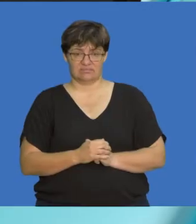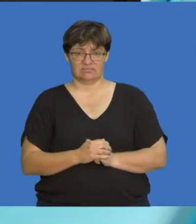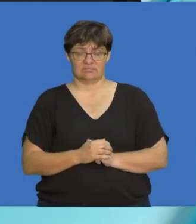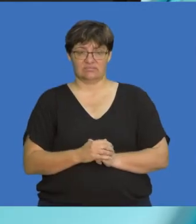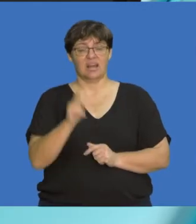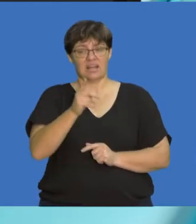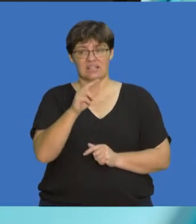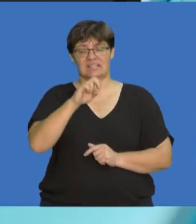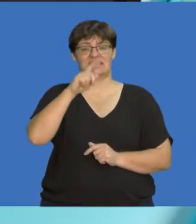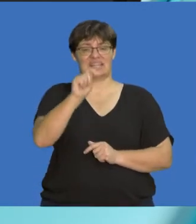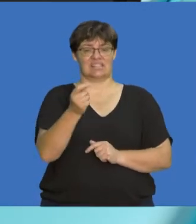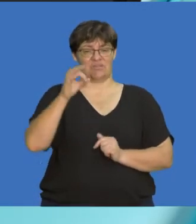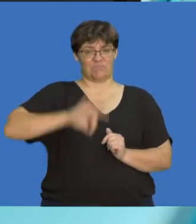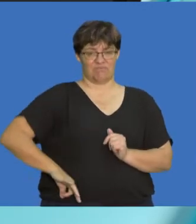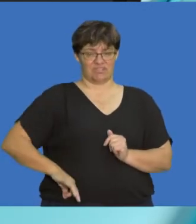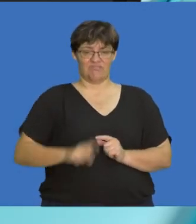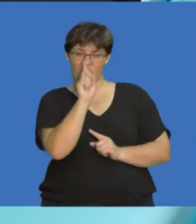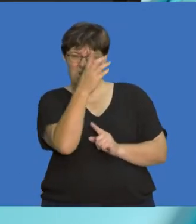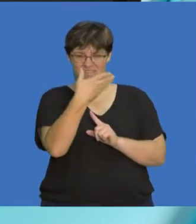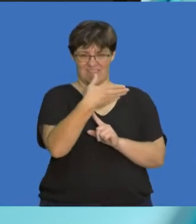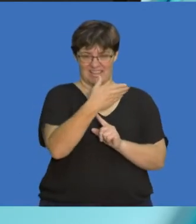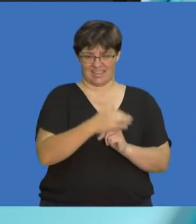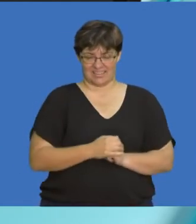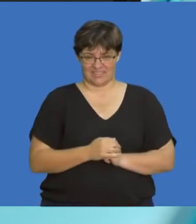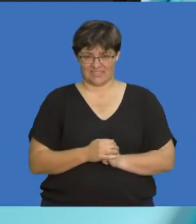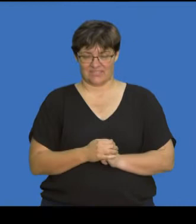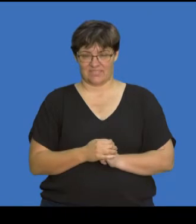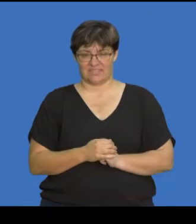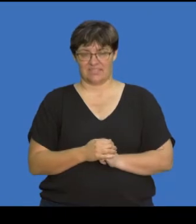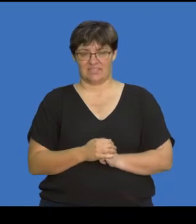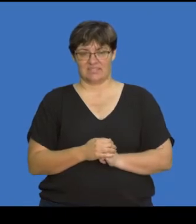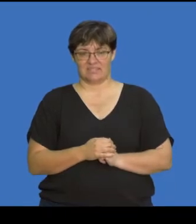net profit per flag. Okay.